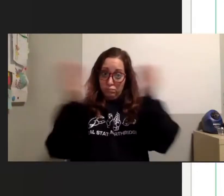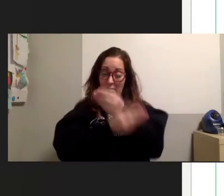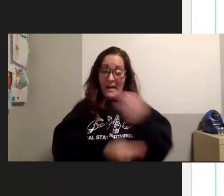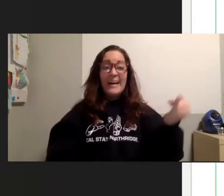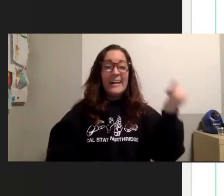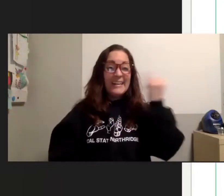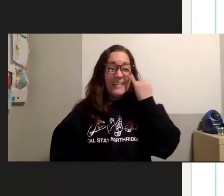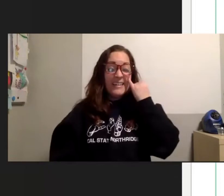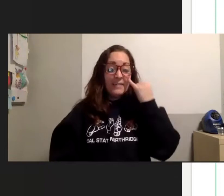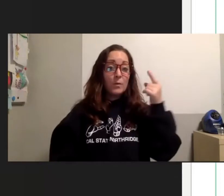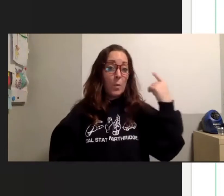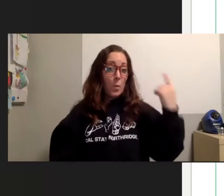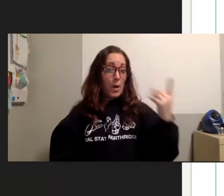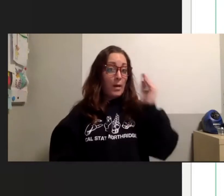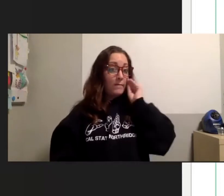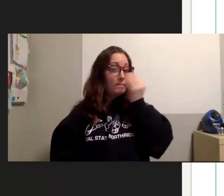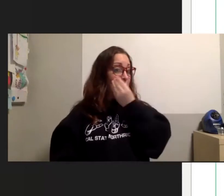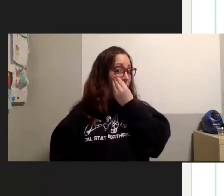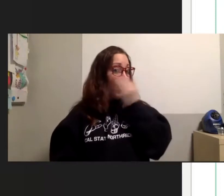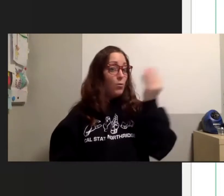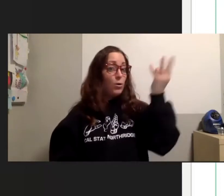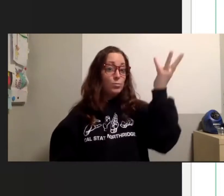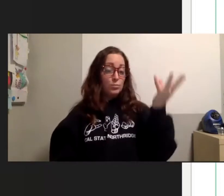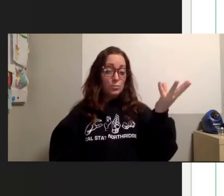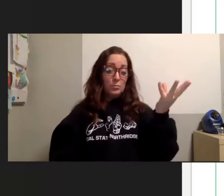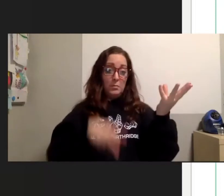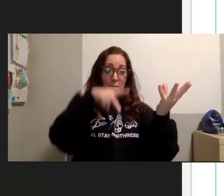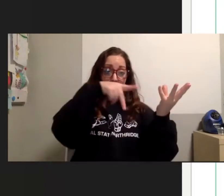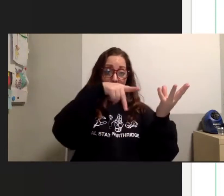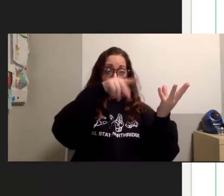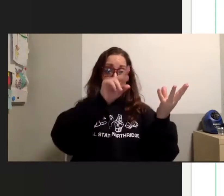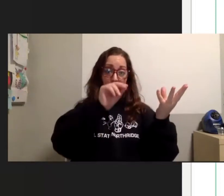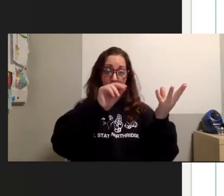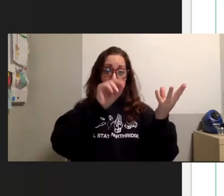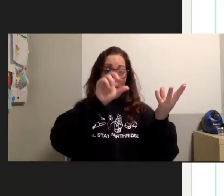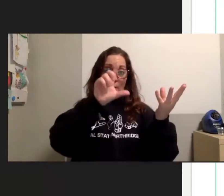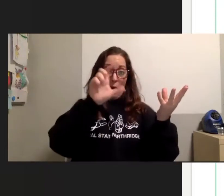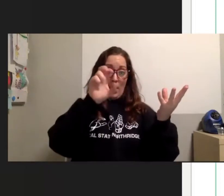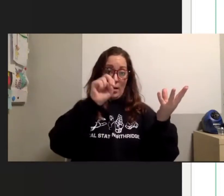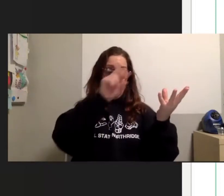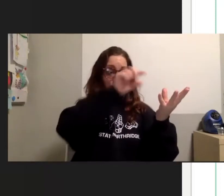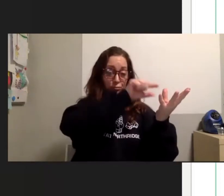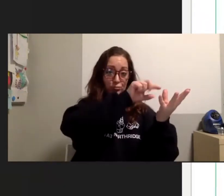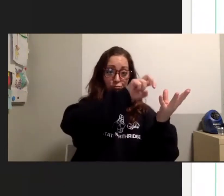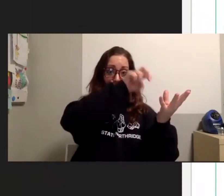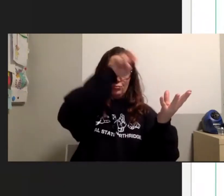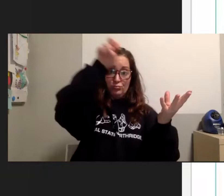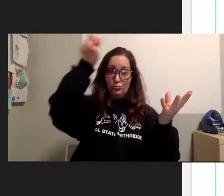If a pollen grain from a flower lands on the pistil